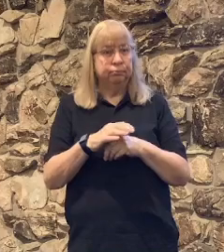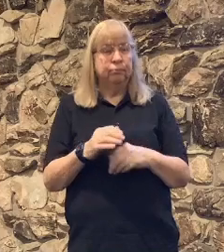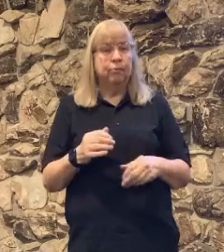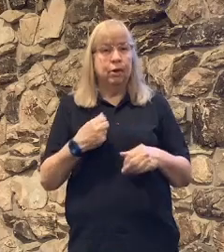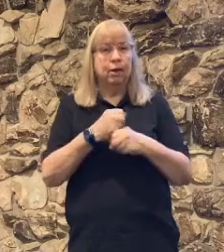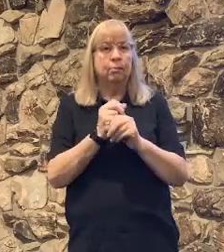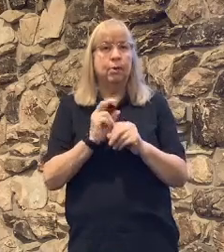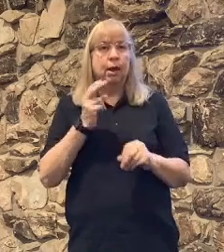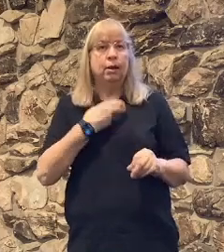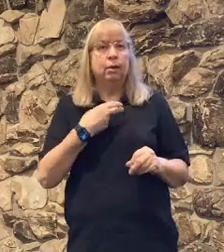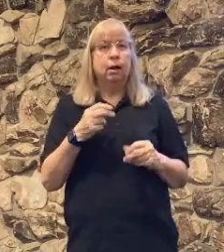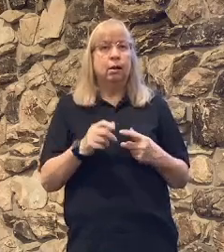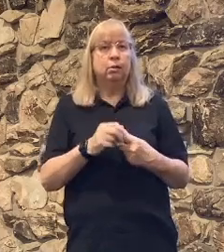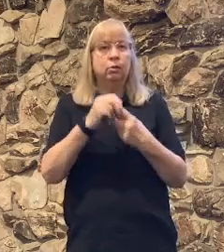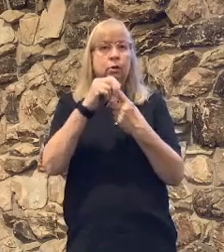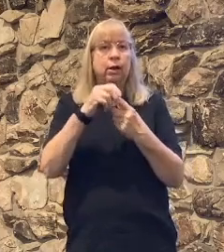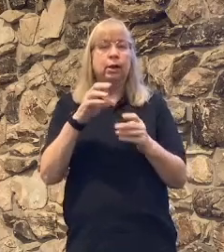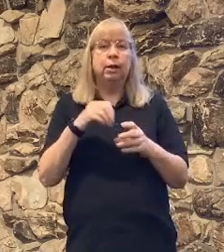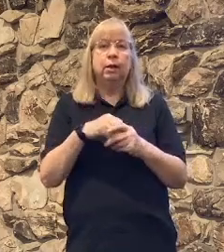Makes us unique in the world